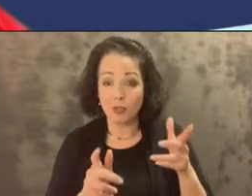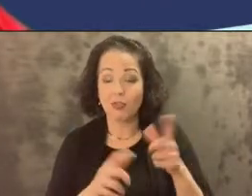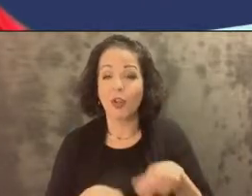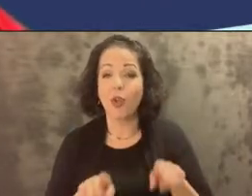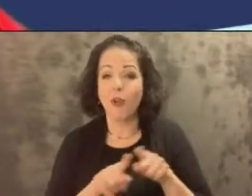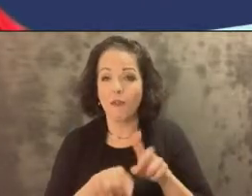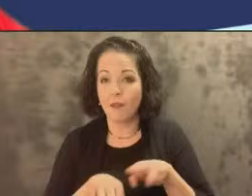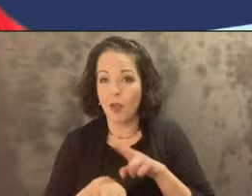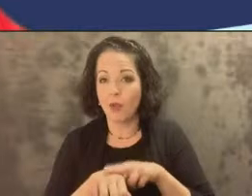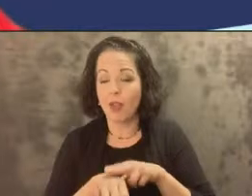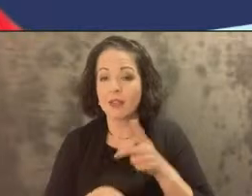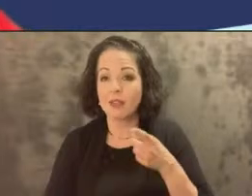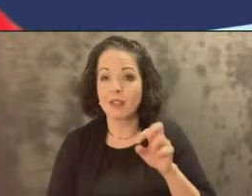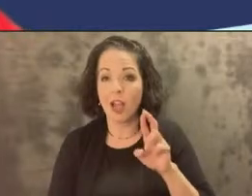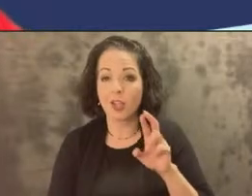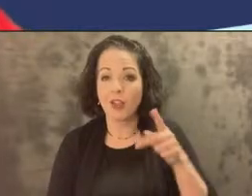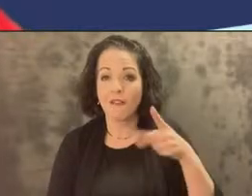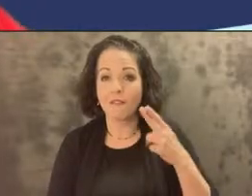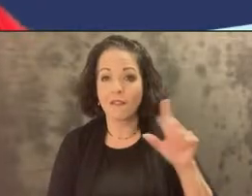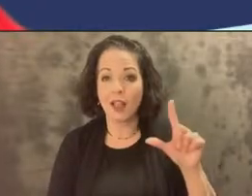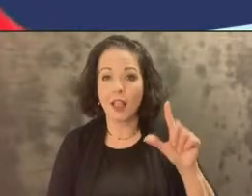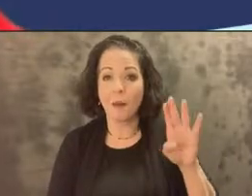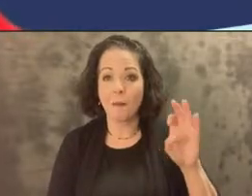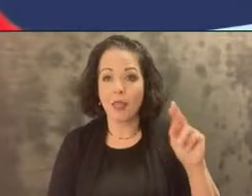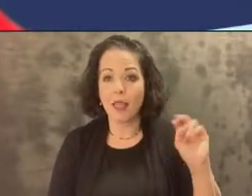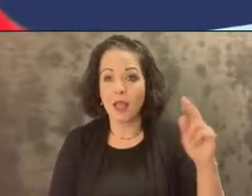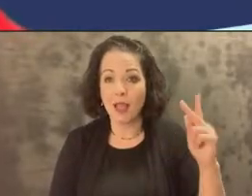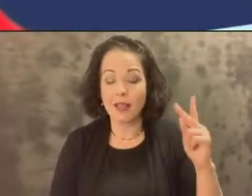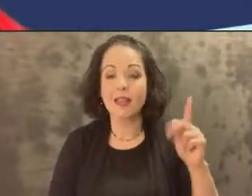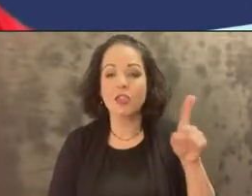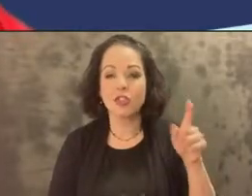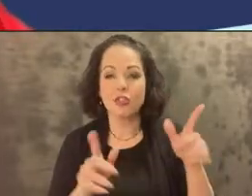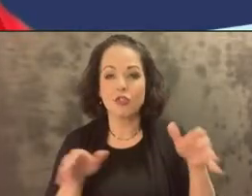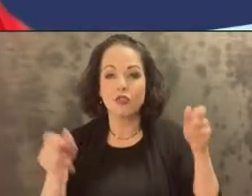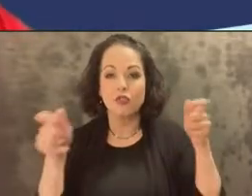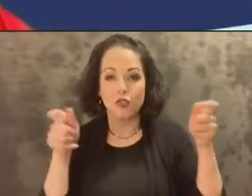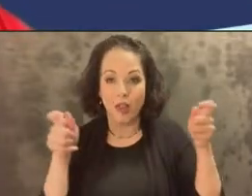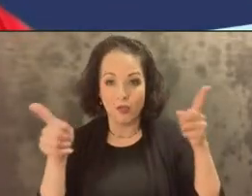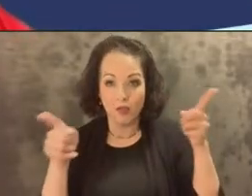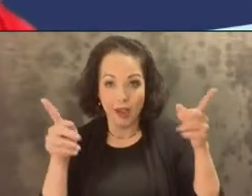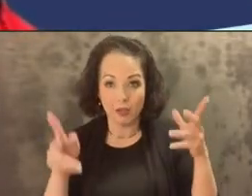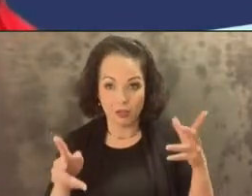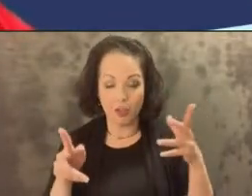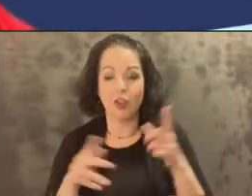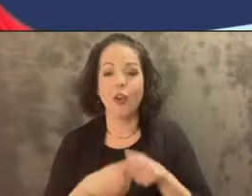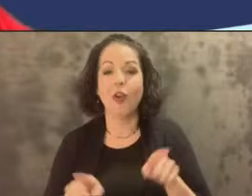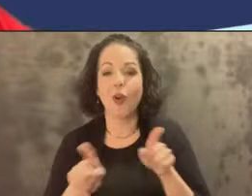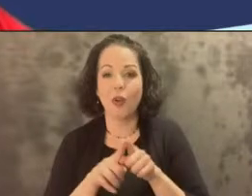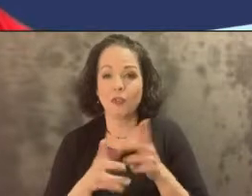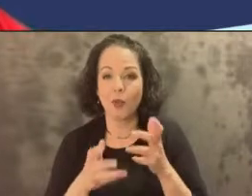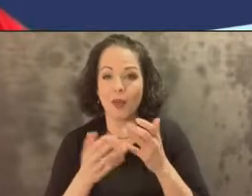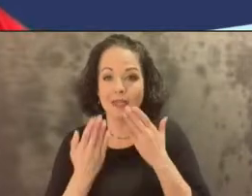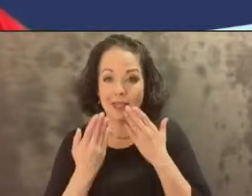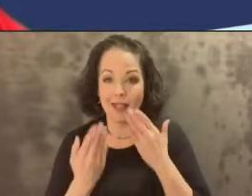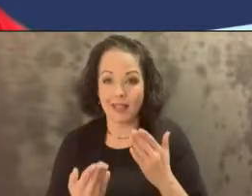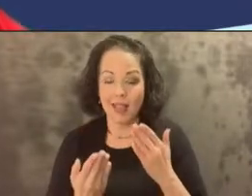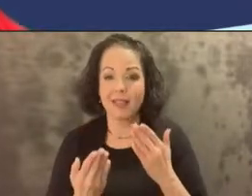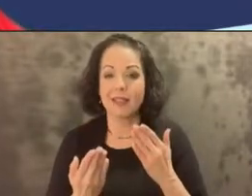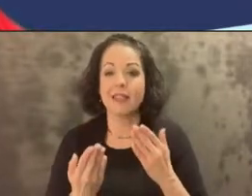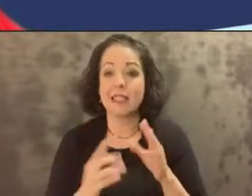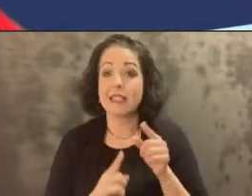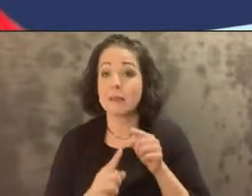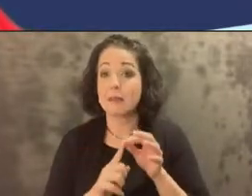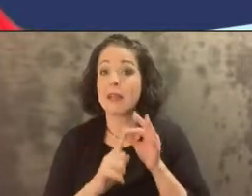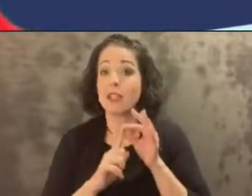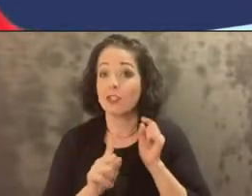Dr. Phil Blank, who is our project director. And I also wanted to thank especially